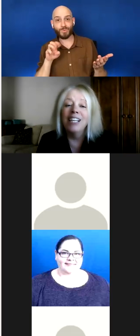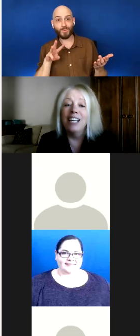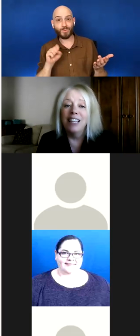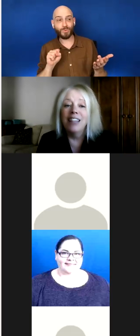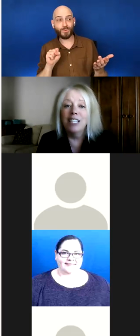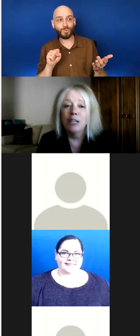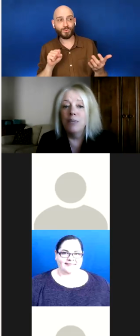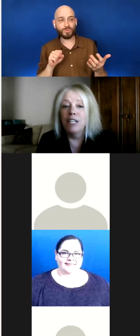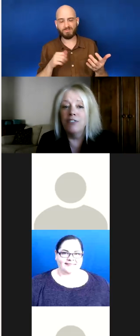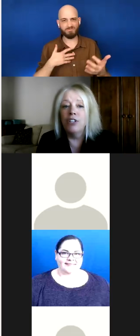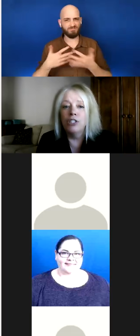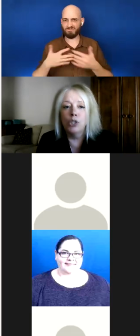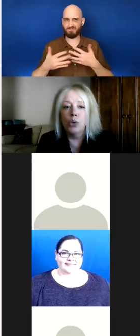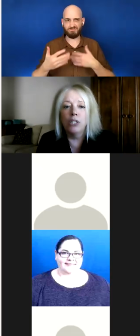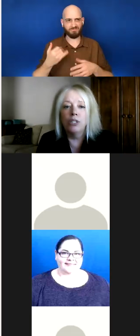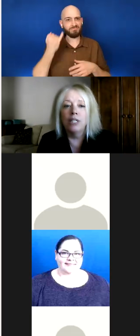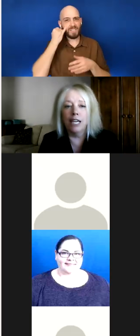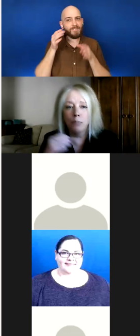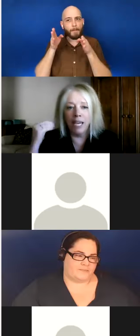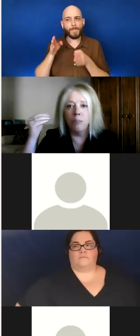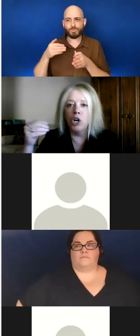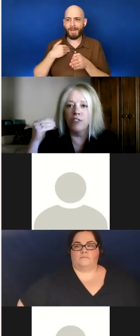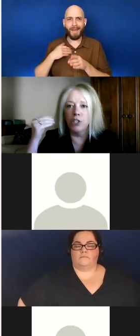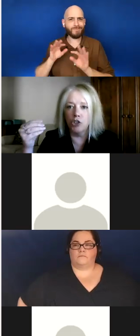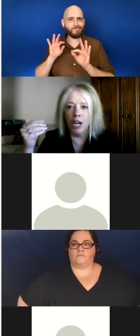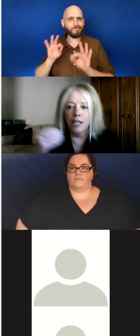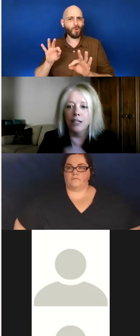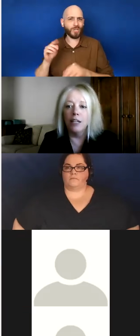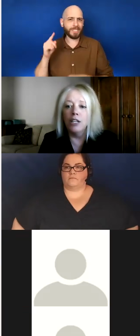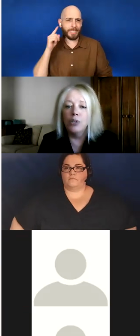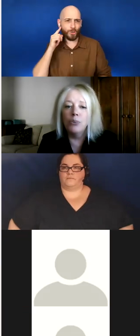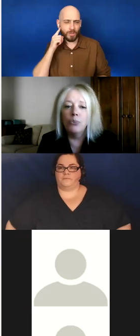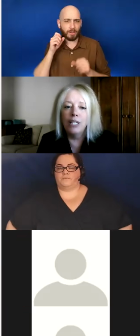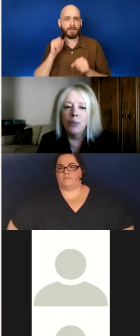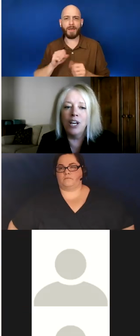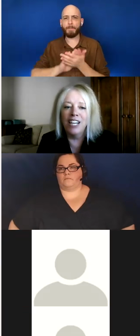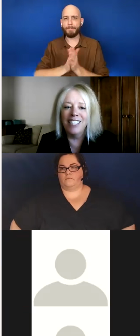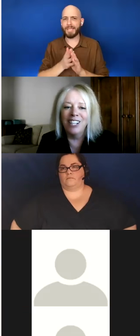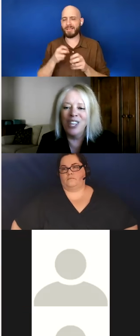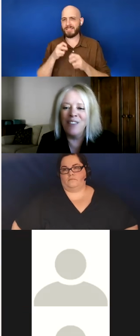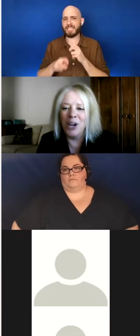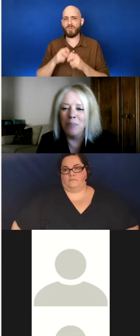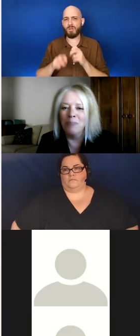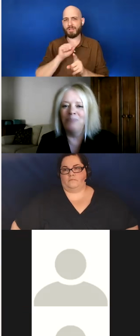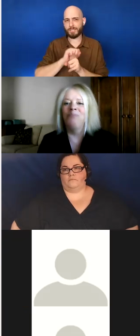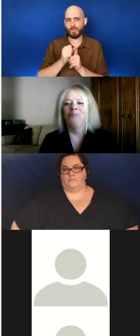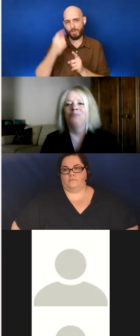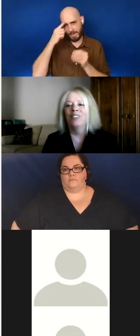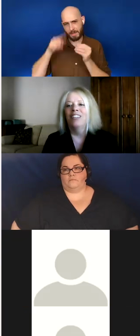hearing, this can be a difficult situation and it can make it more of a strain. So you really want to consider the